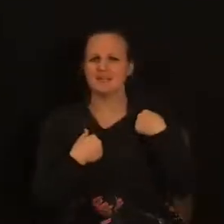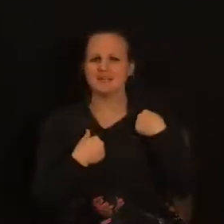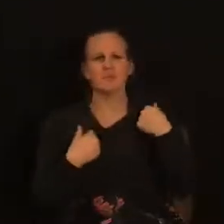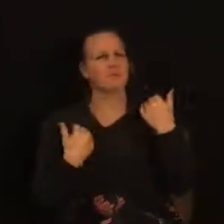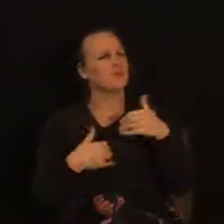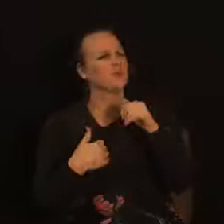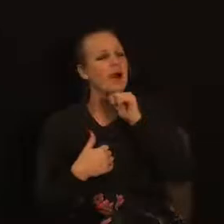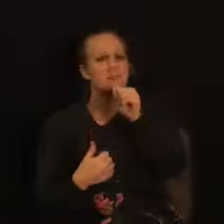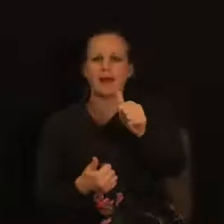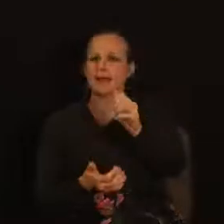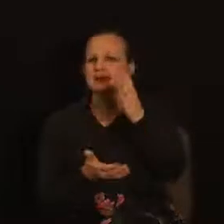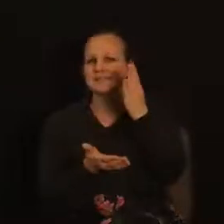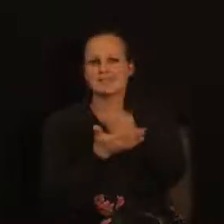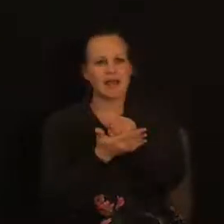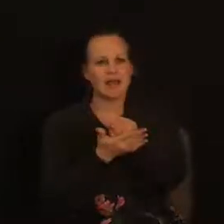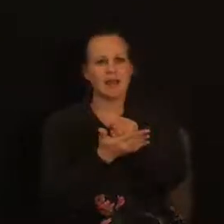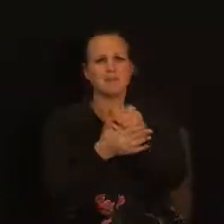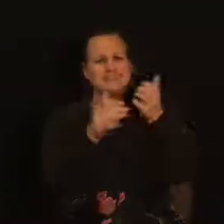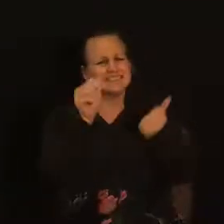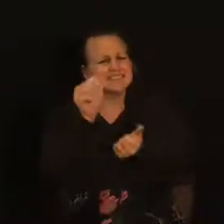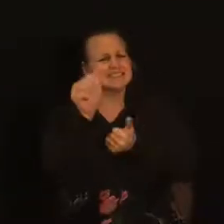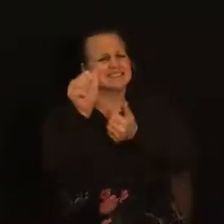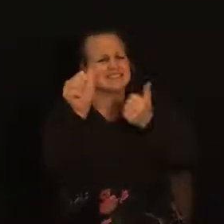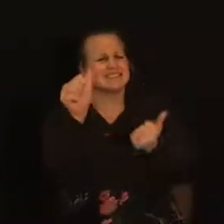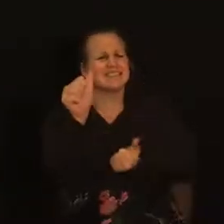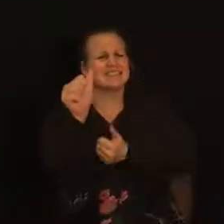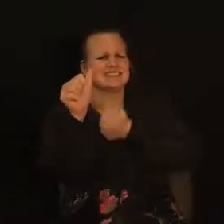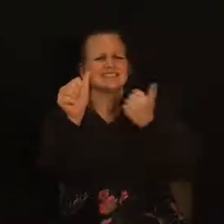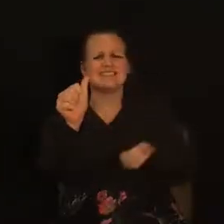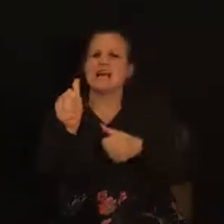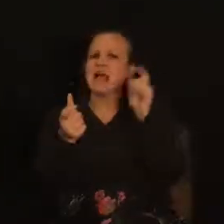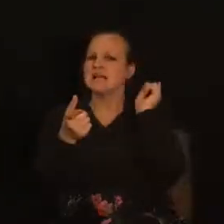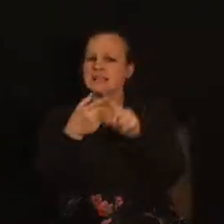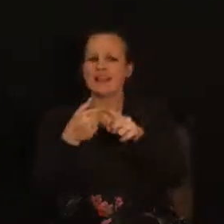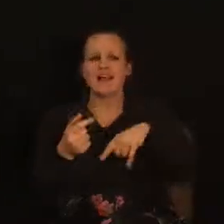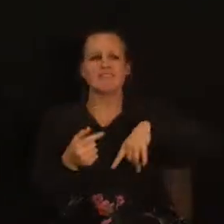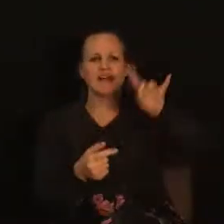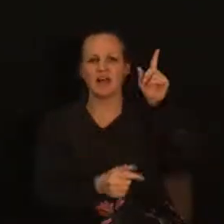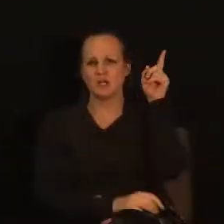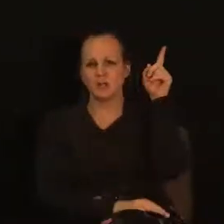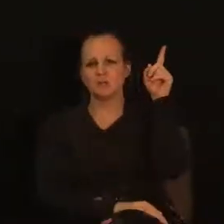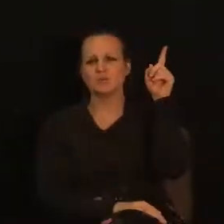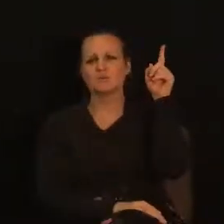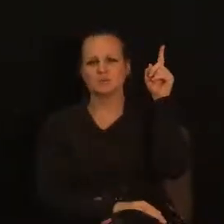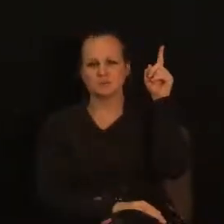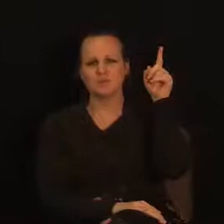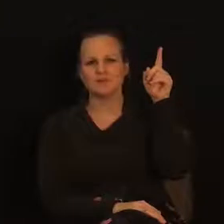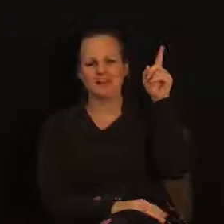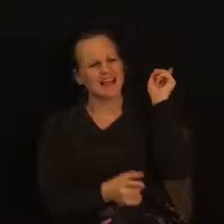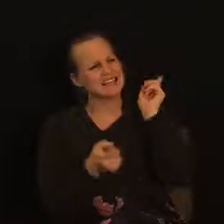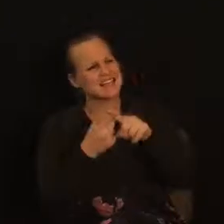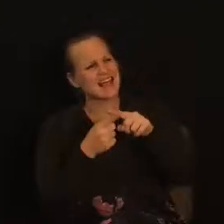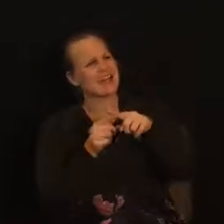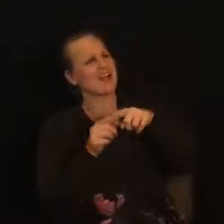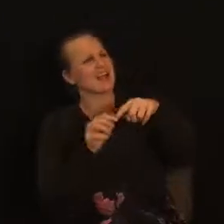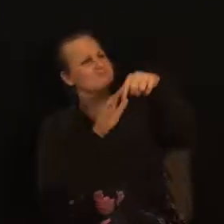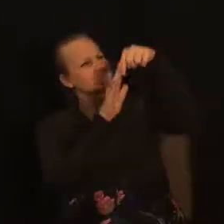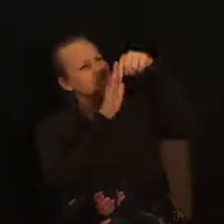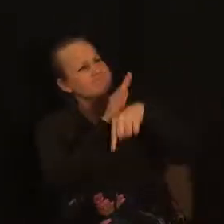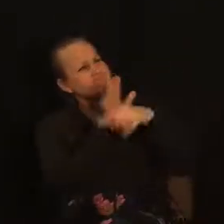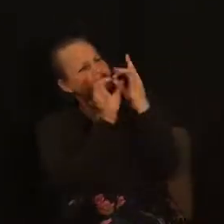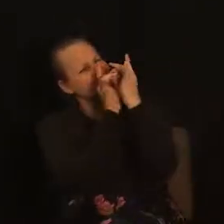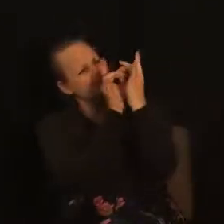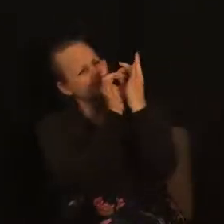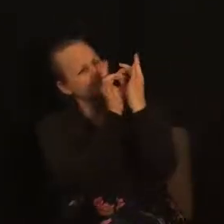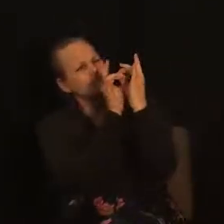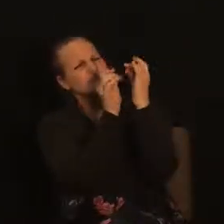am not going to stop until I find you, until I go deeper, until I